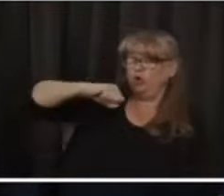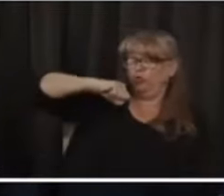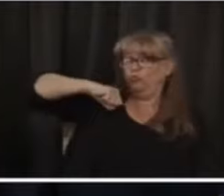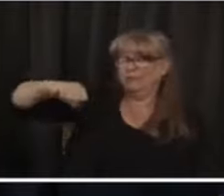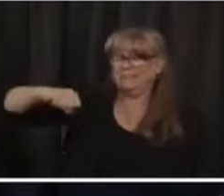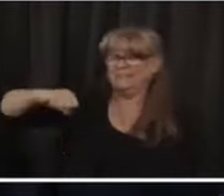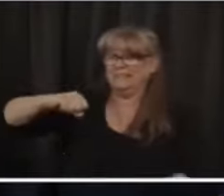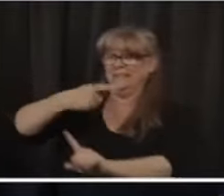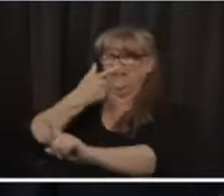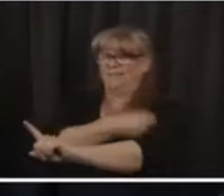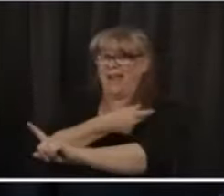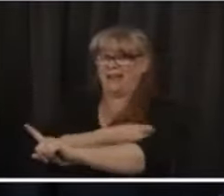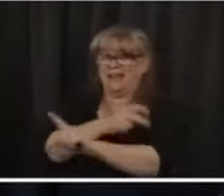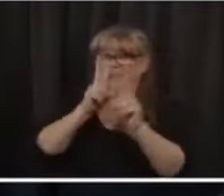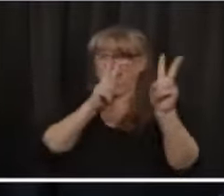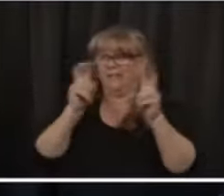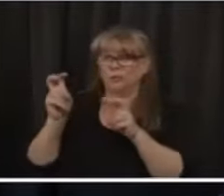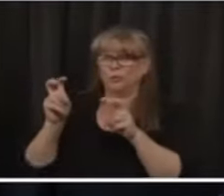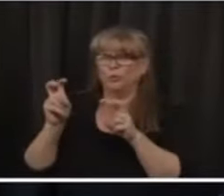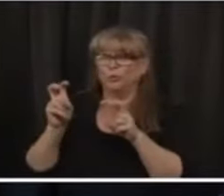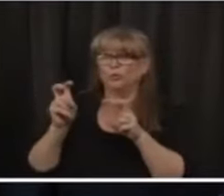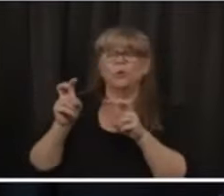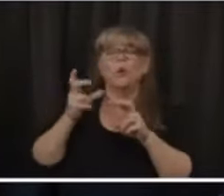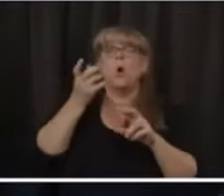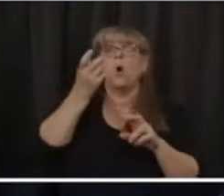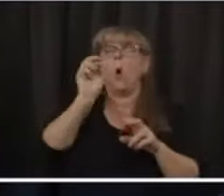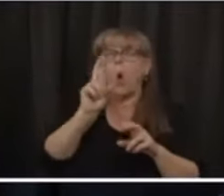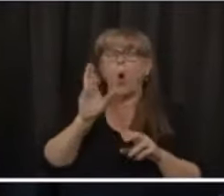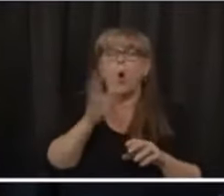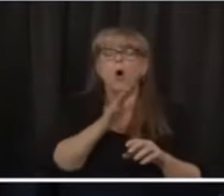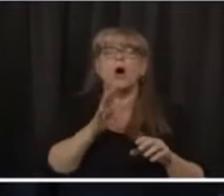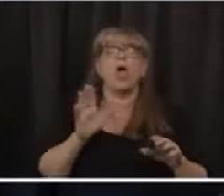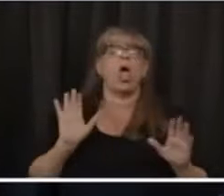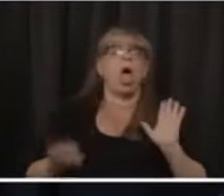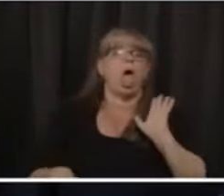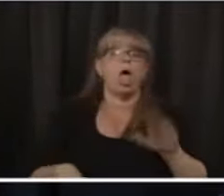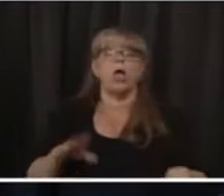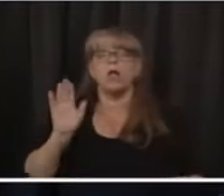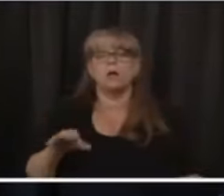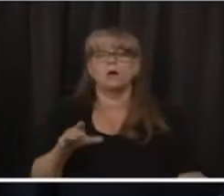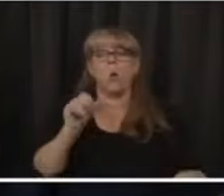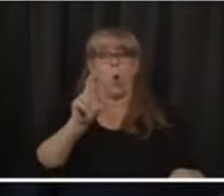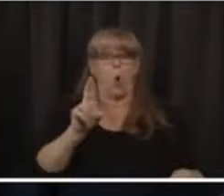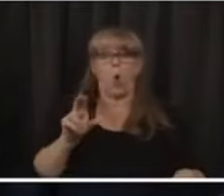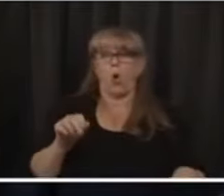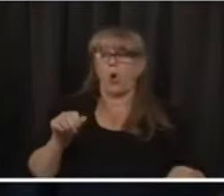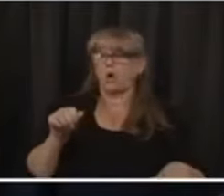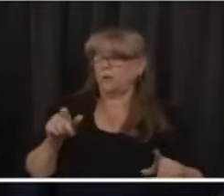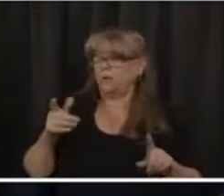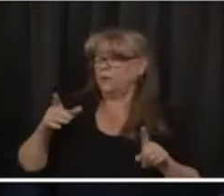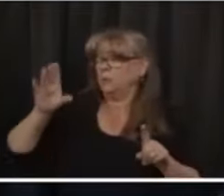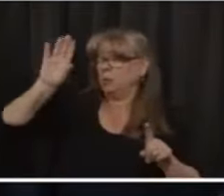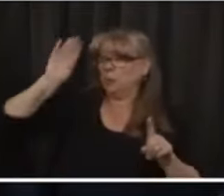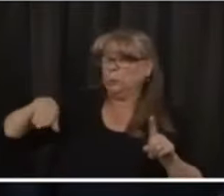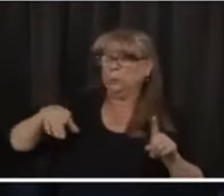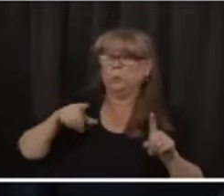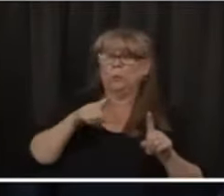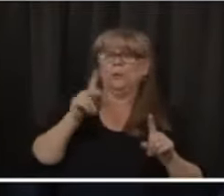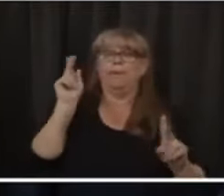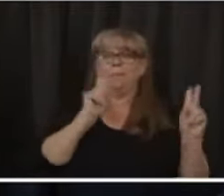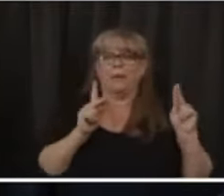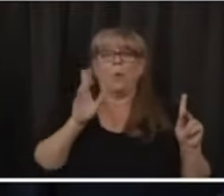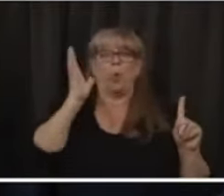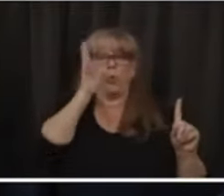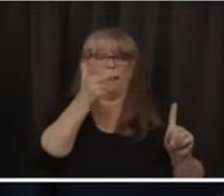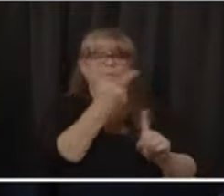a hesitancy or laziness issue. It's people and we know this from research, they will get the vaccine, but it's